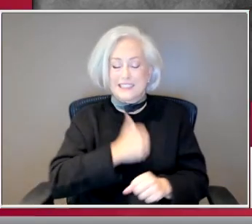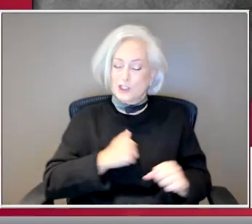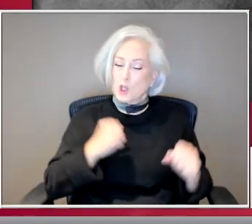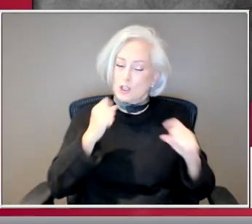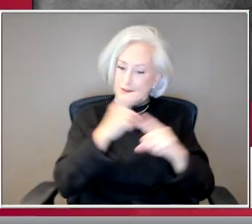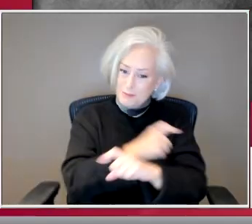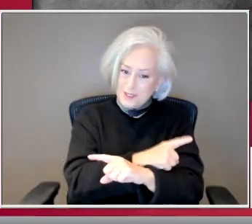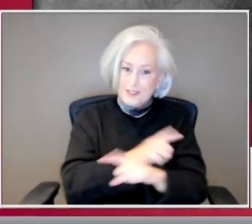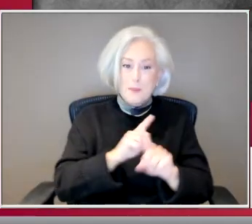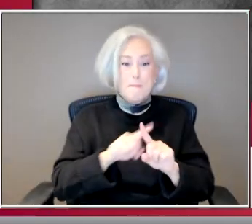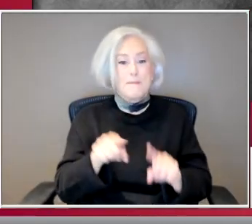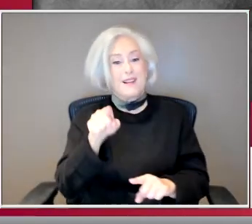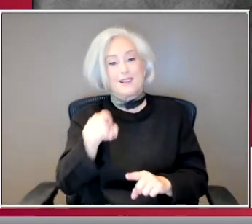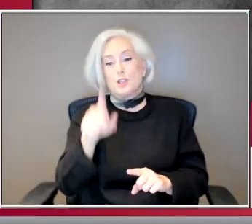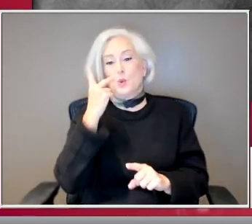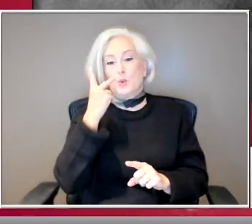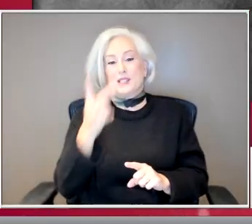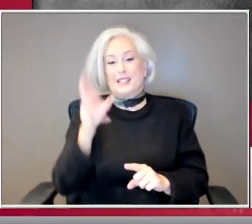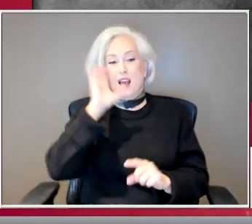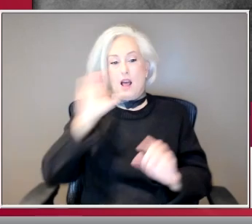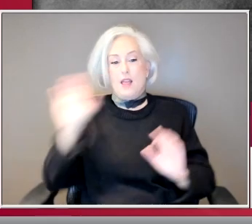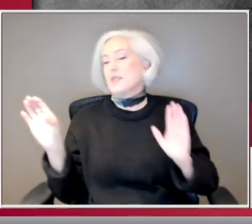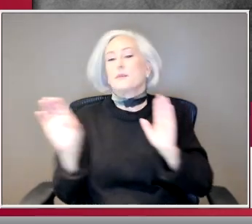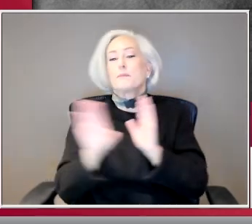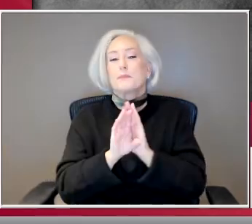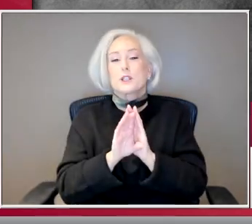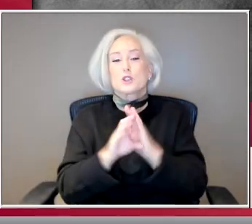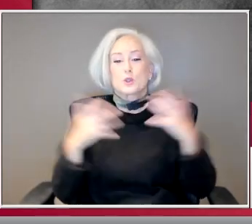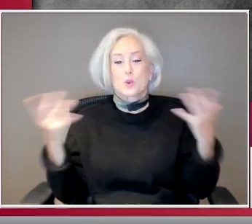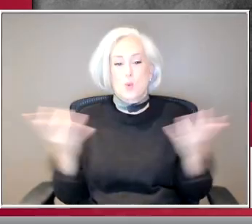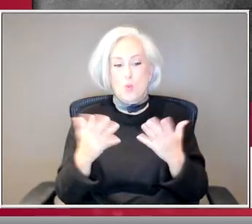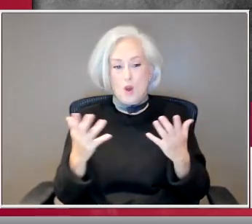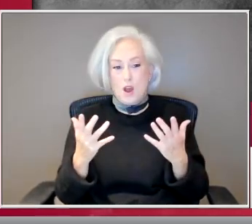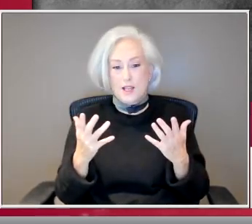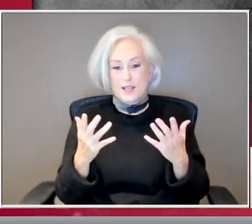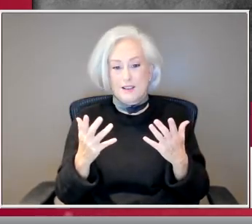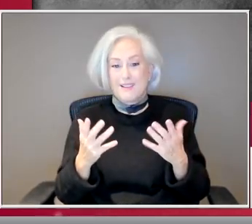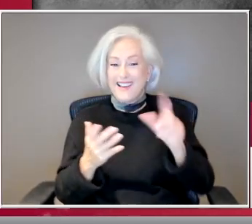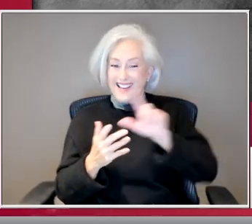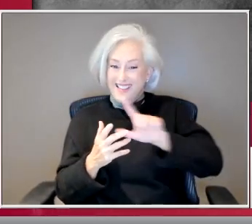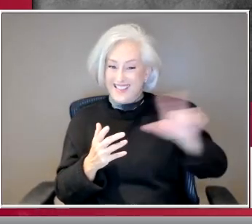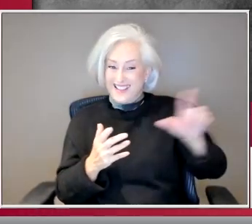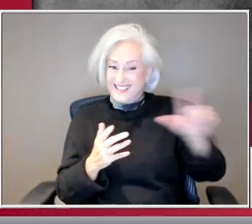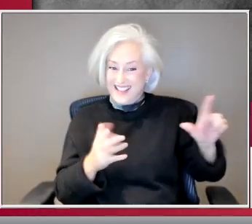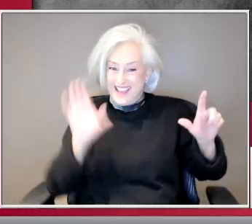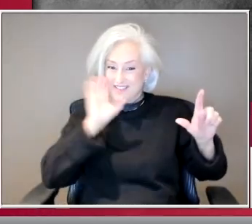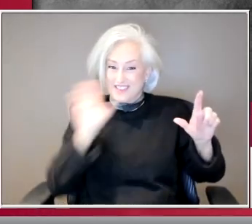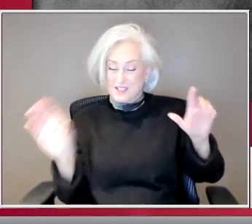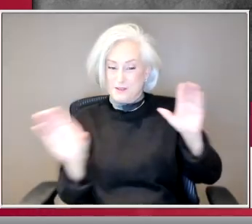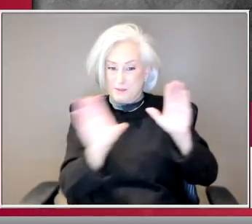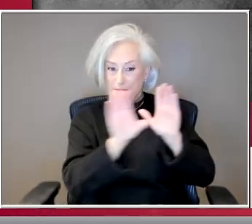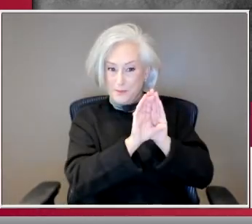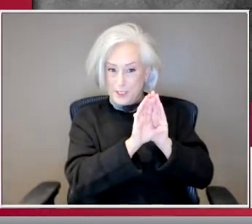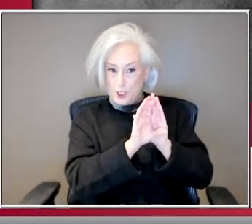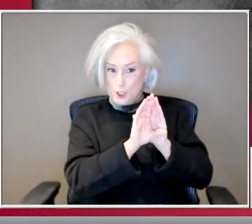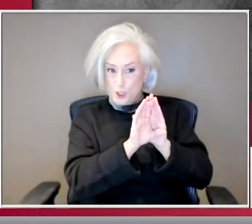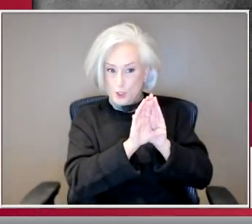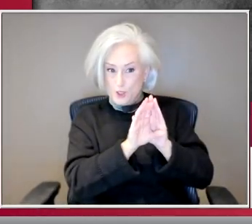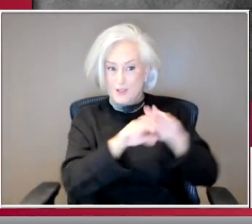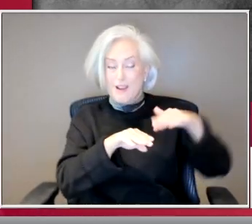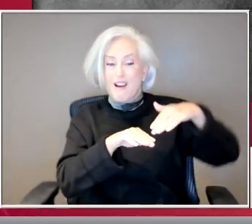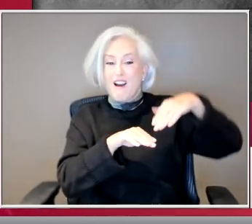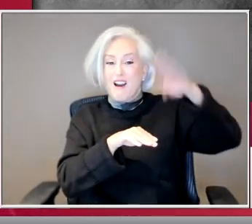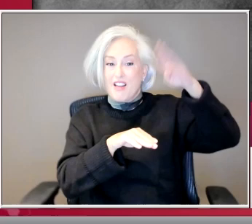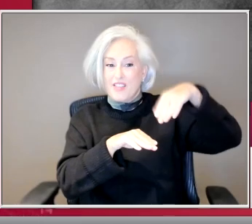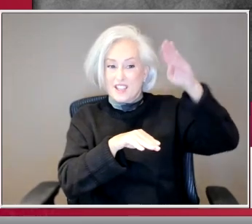this picture up above, if you focus on the one on the left, on the top left is a